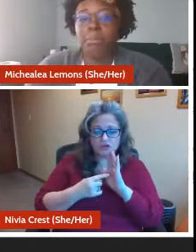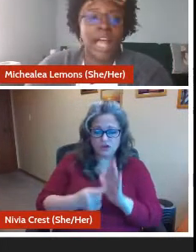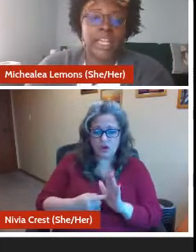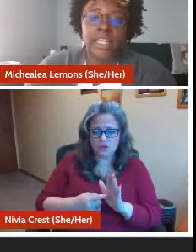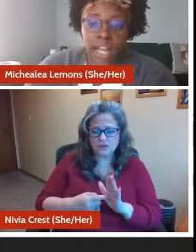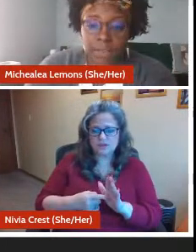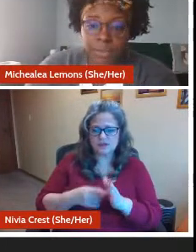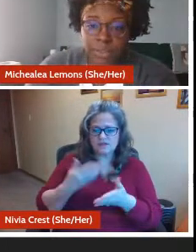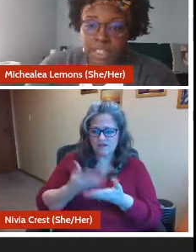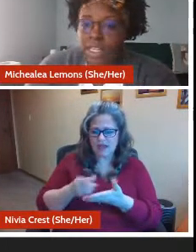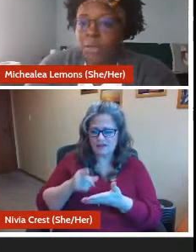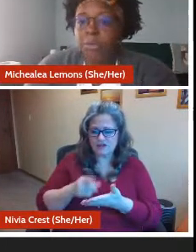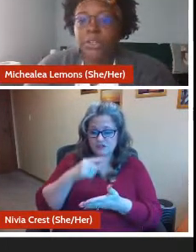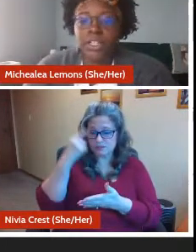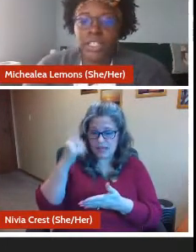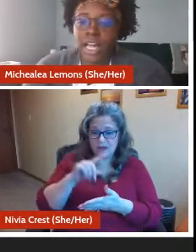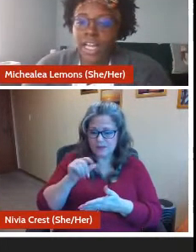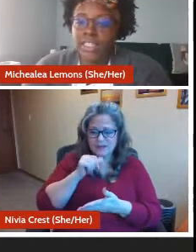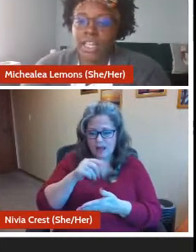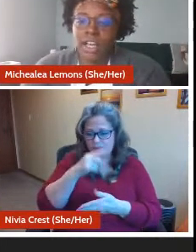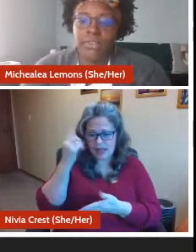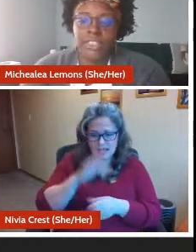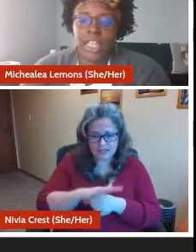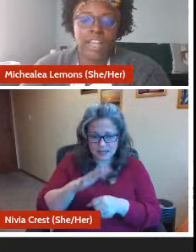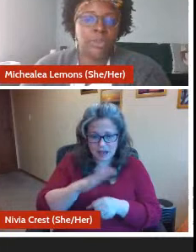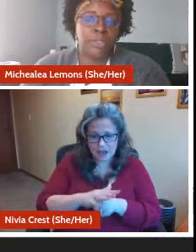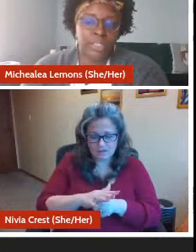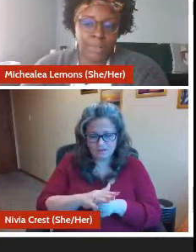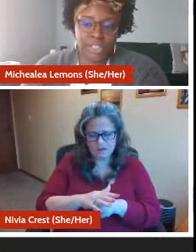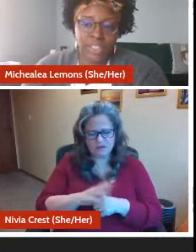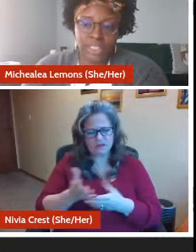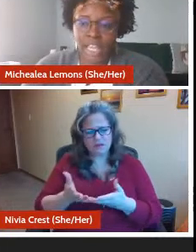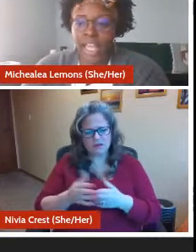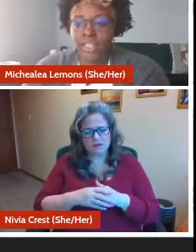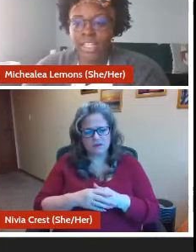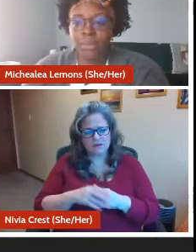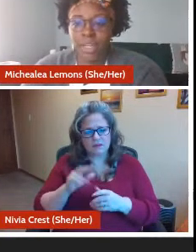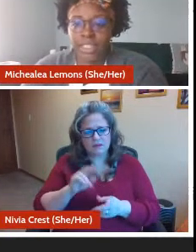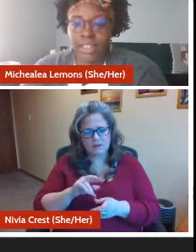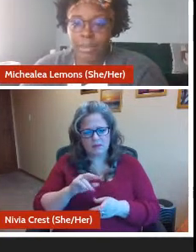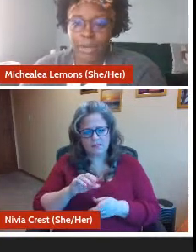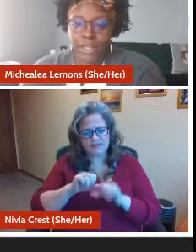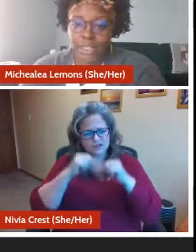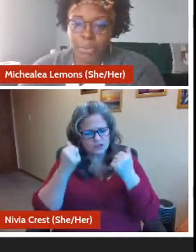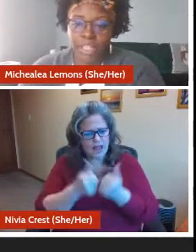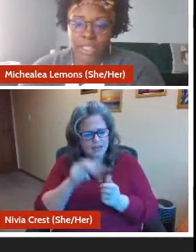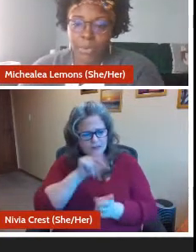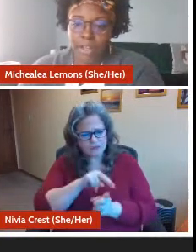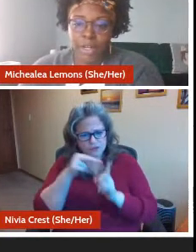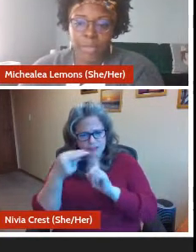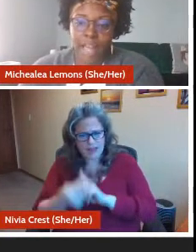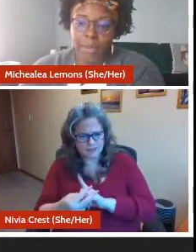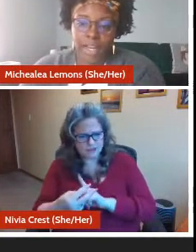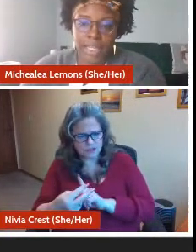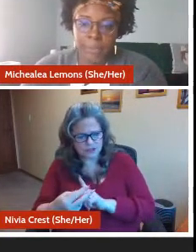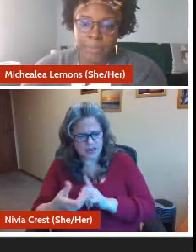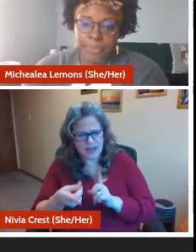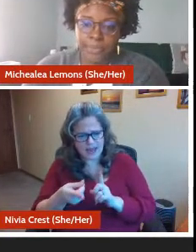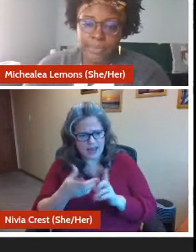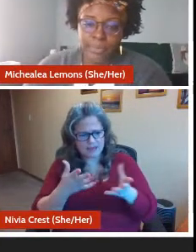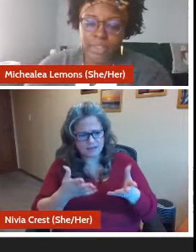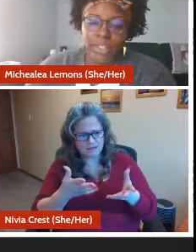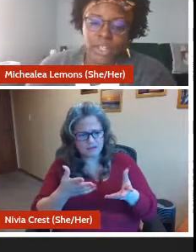yet not Black enough, blurring the lines of societal perceptions and expressing the burdens placed upon her Black